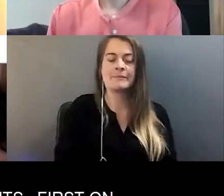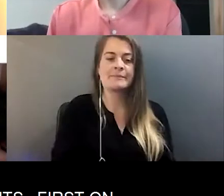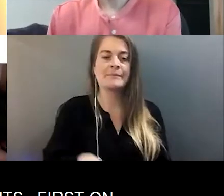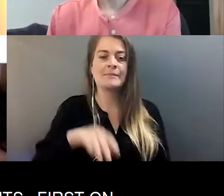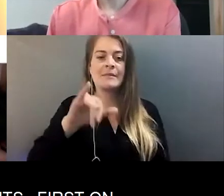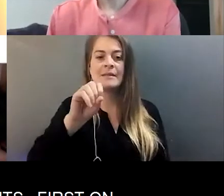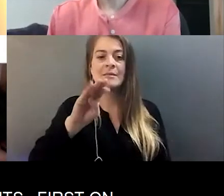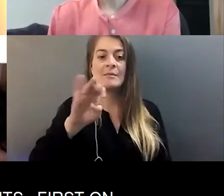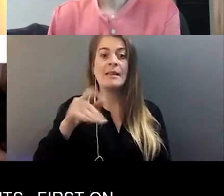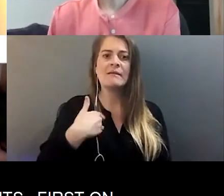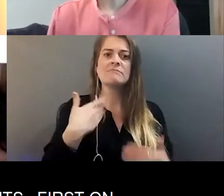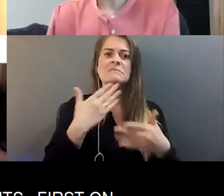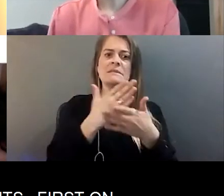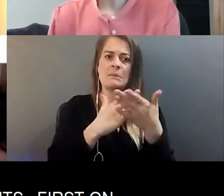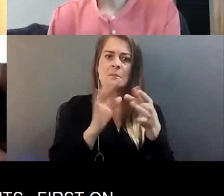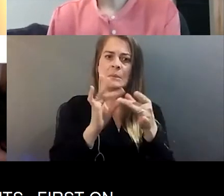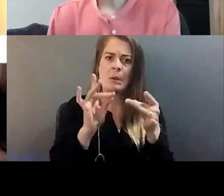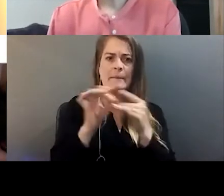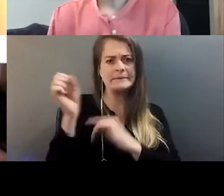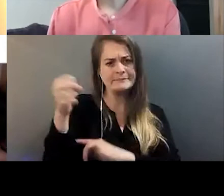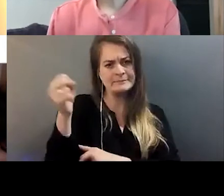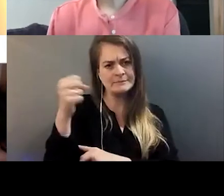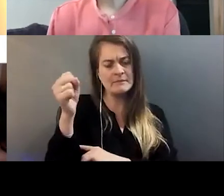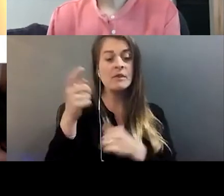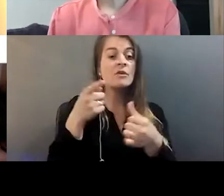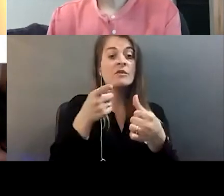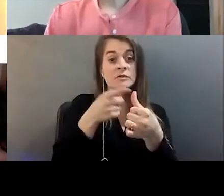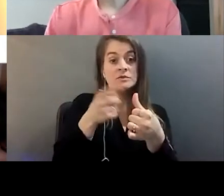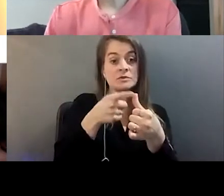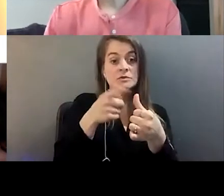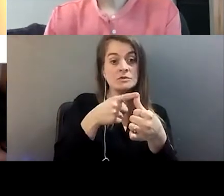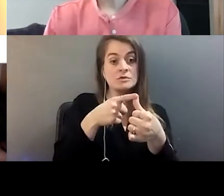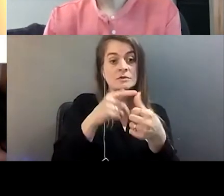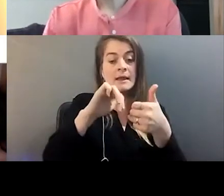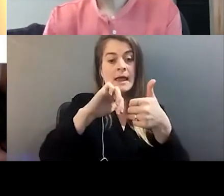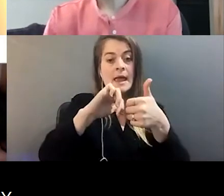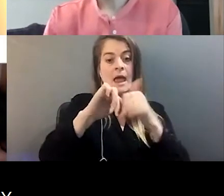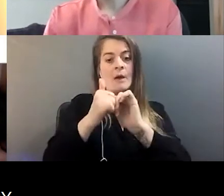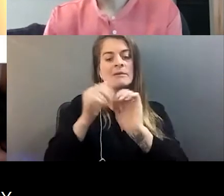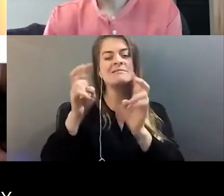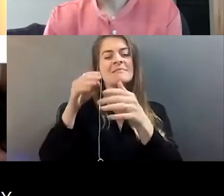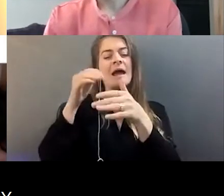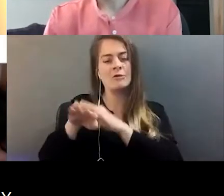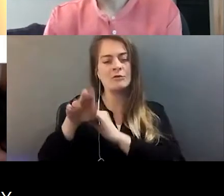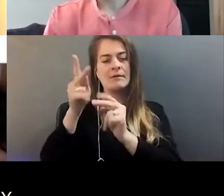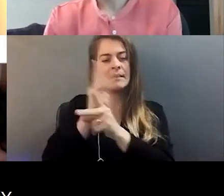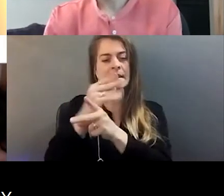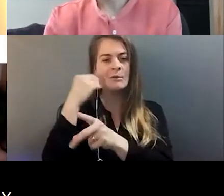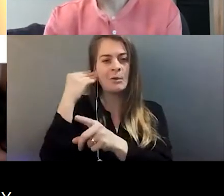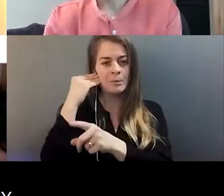Well, a couple of comments. So first on how to get into the care home, and I am